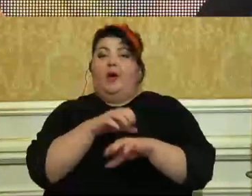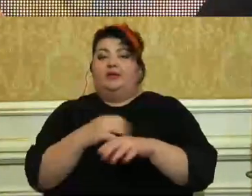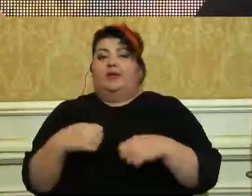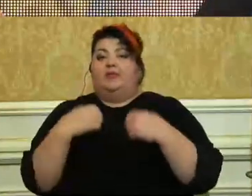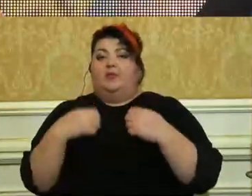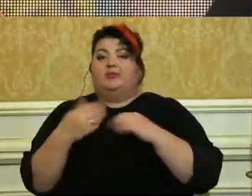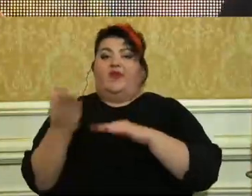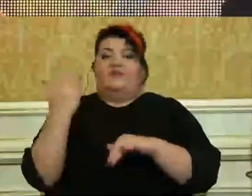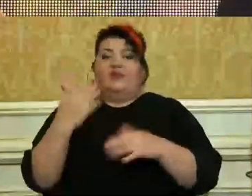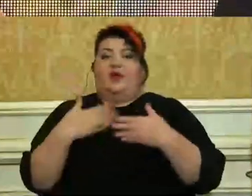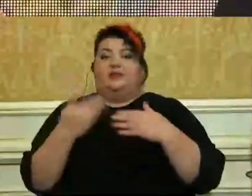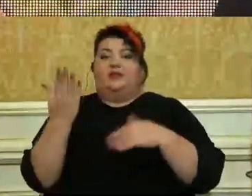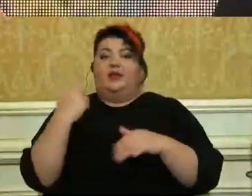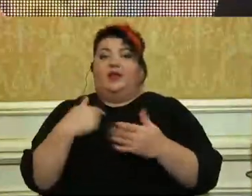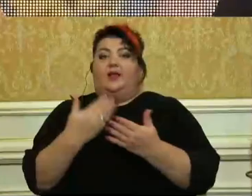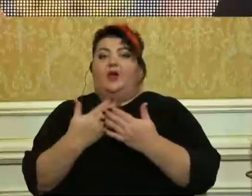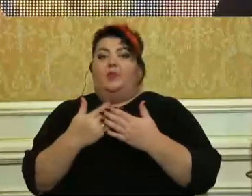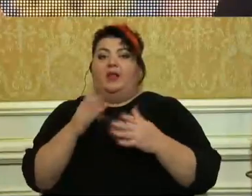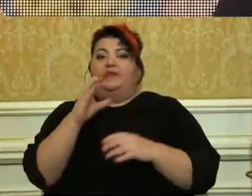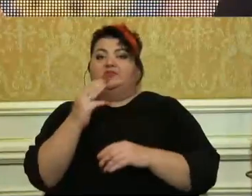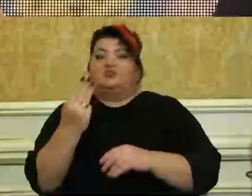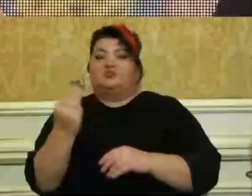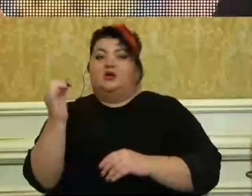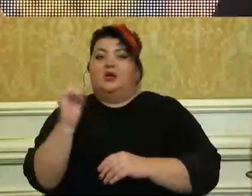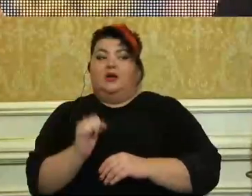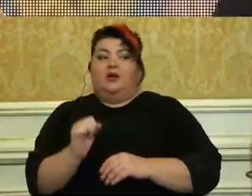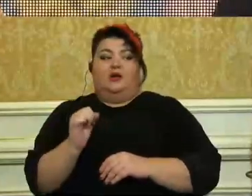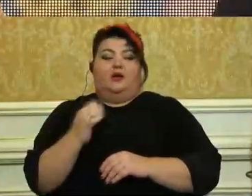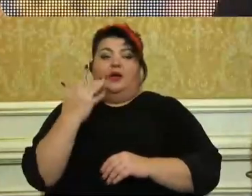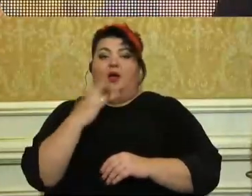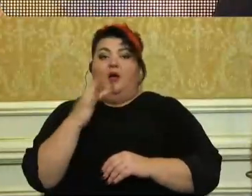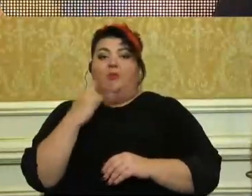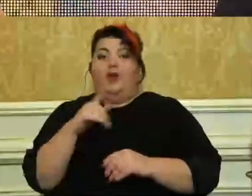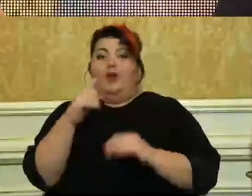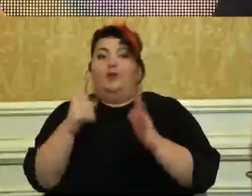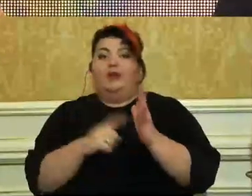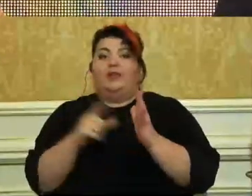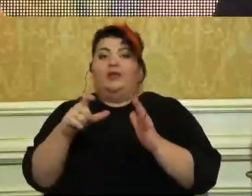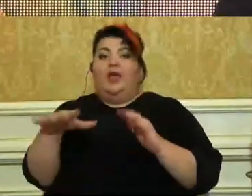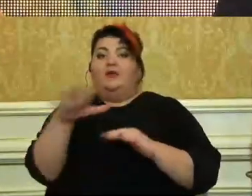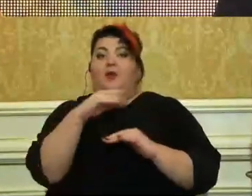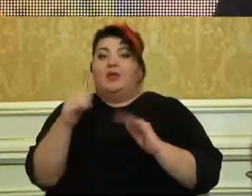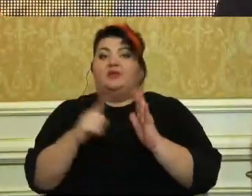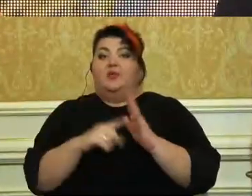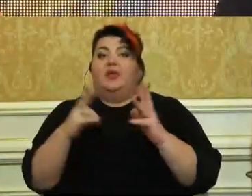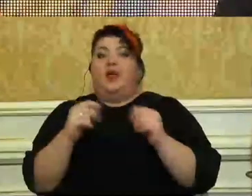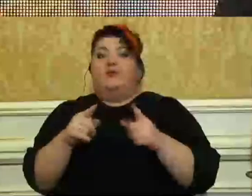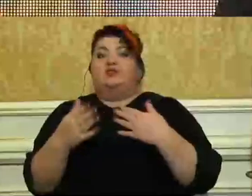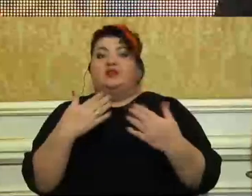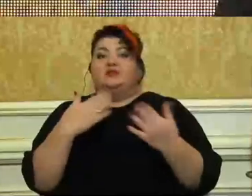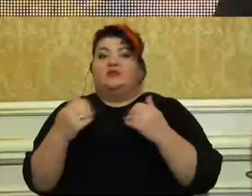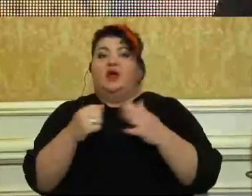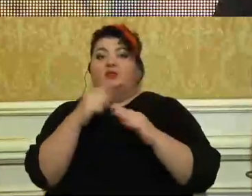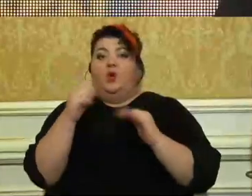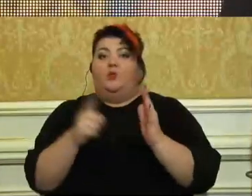in particular, and a few European countries too, are today against birth control,